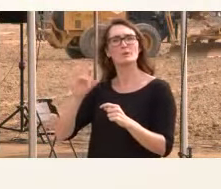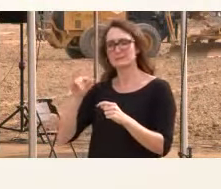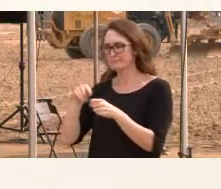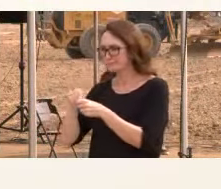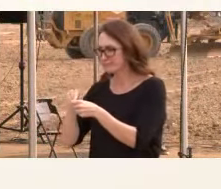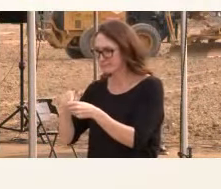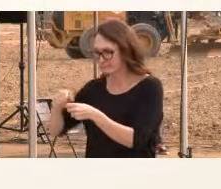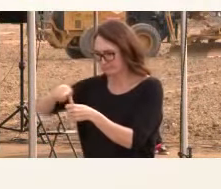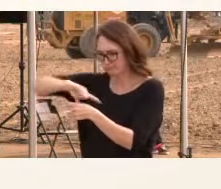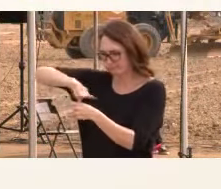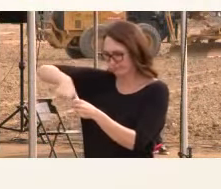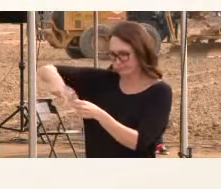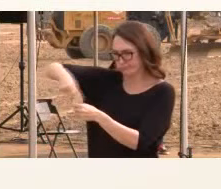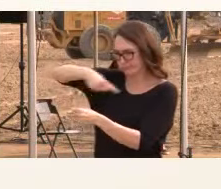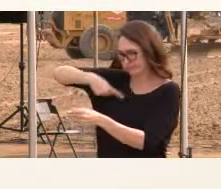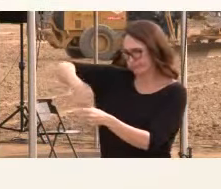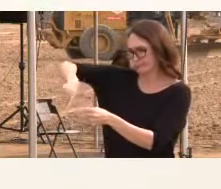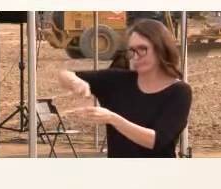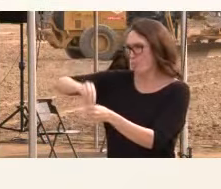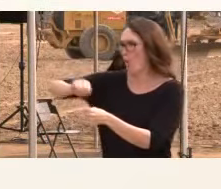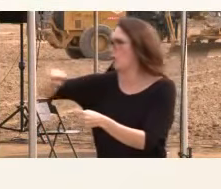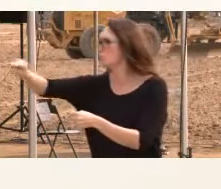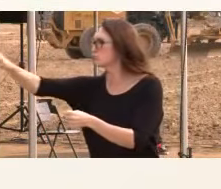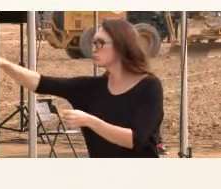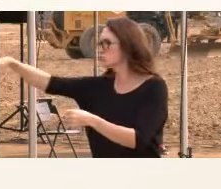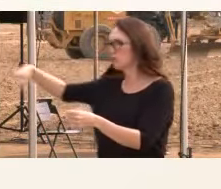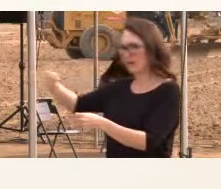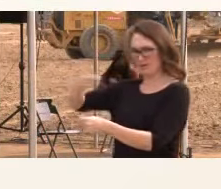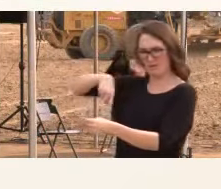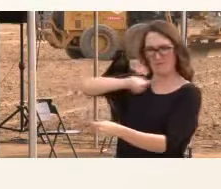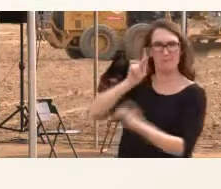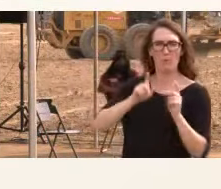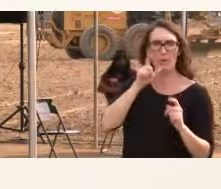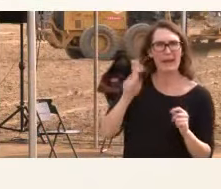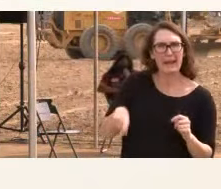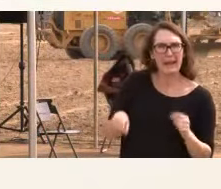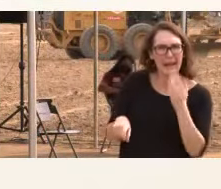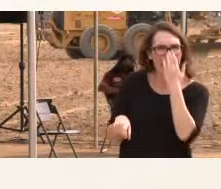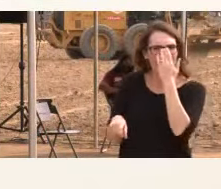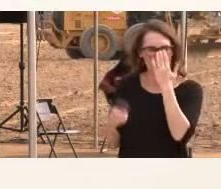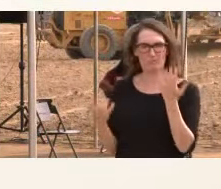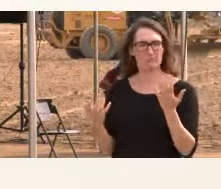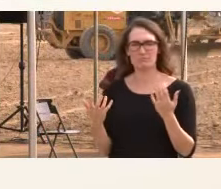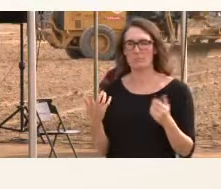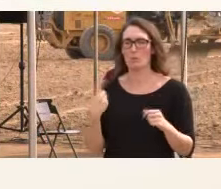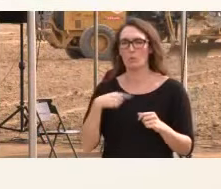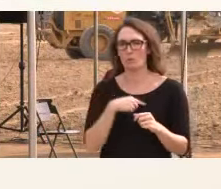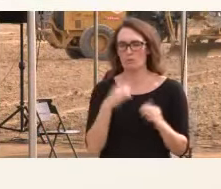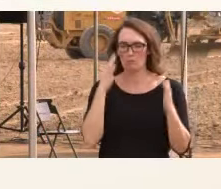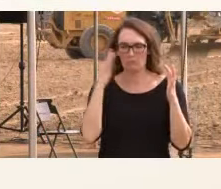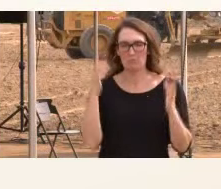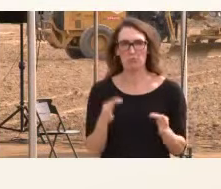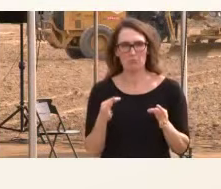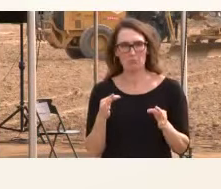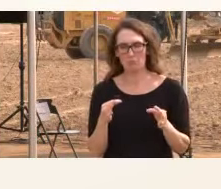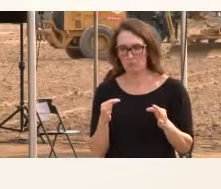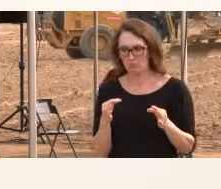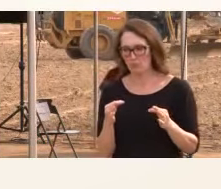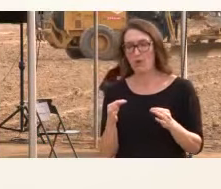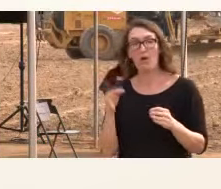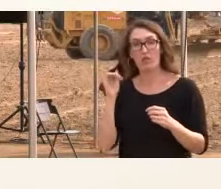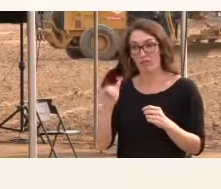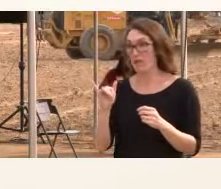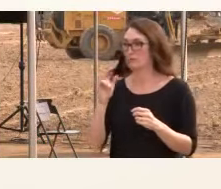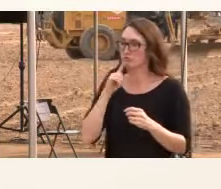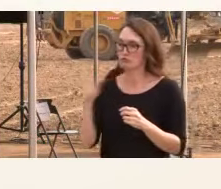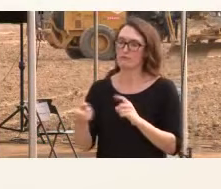people that actually needed the education and the workforce training opportunity. And we took on that systemic, the long